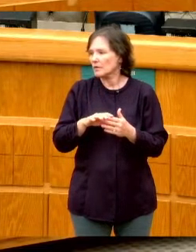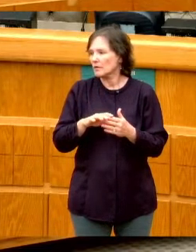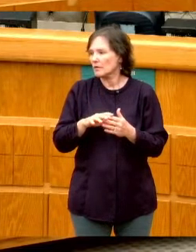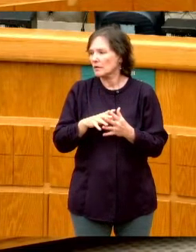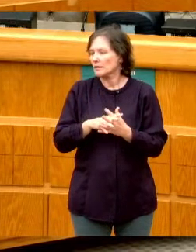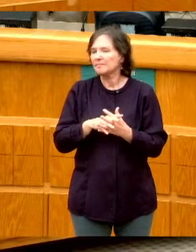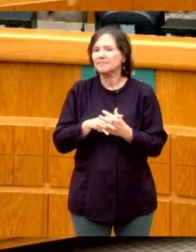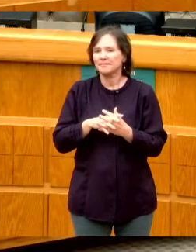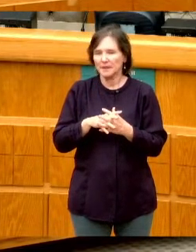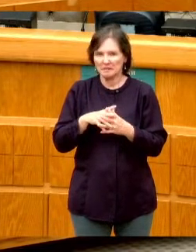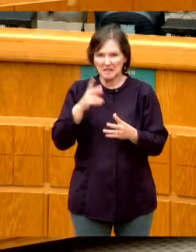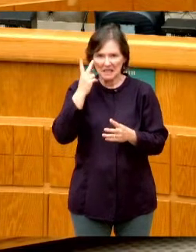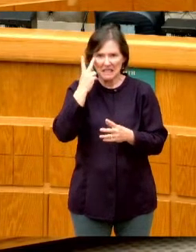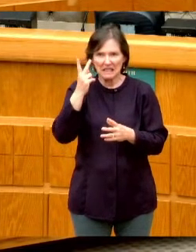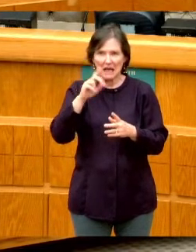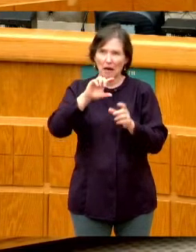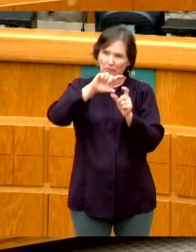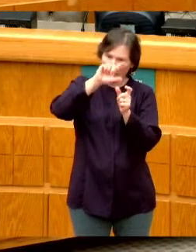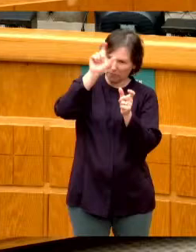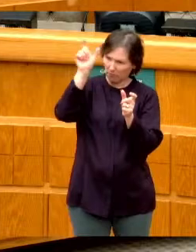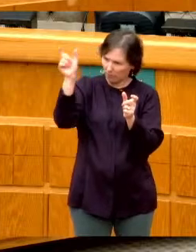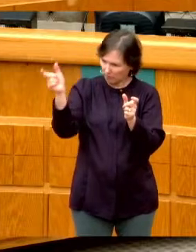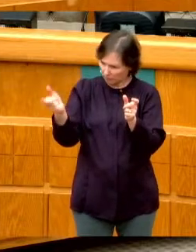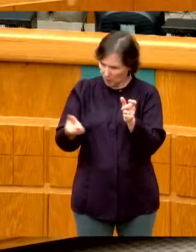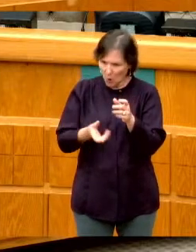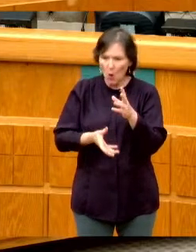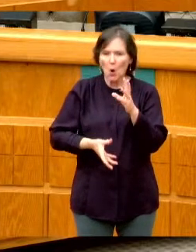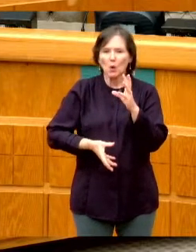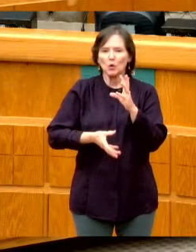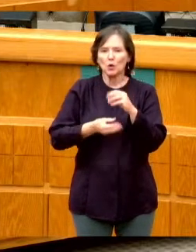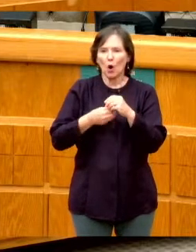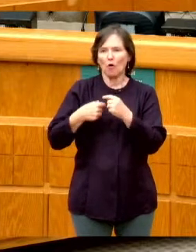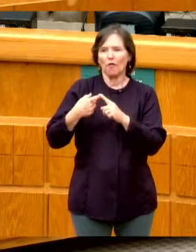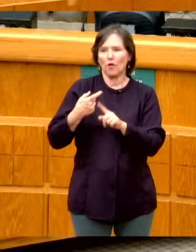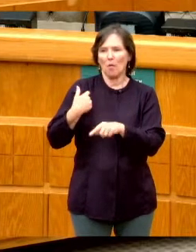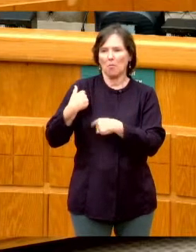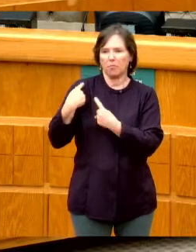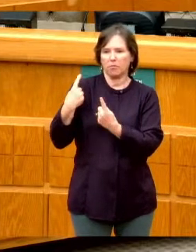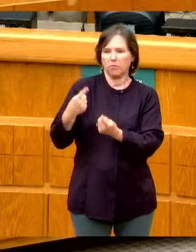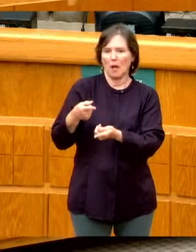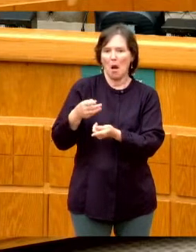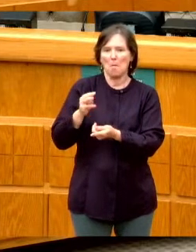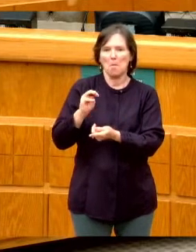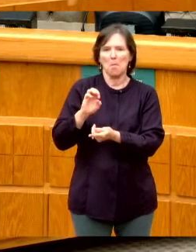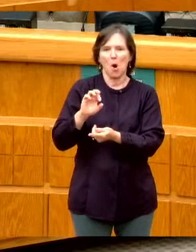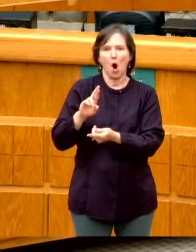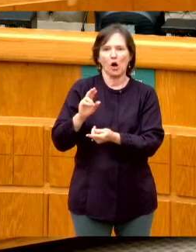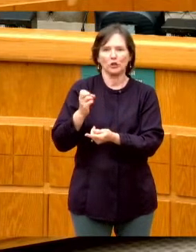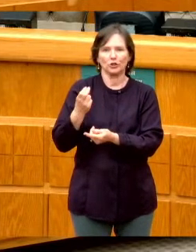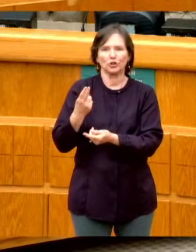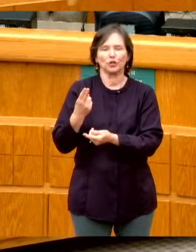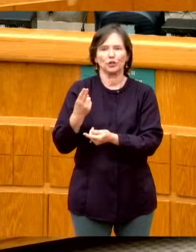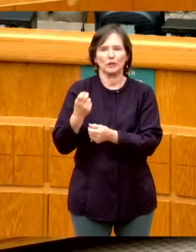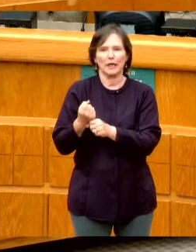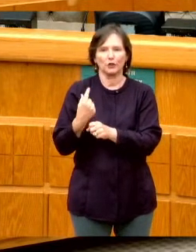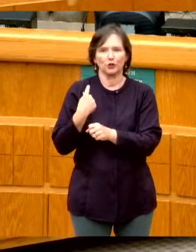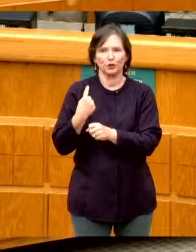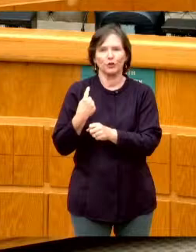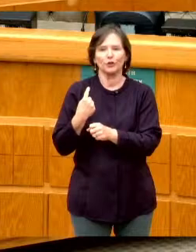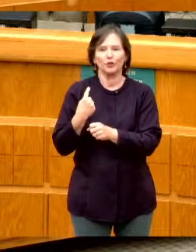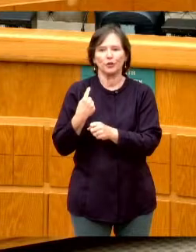37,439 cases of COVID-19 since the beginning of March 2020. We also know that the United States has exceeded